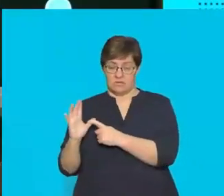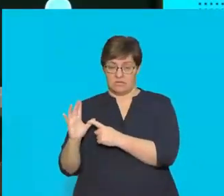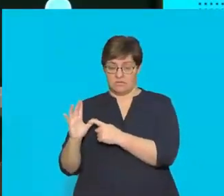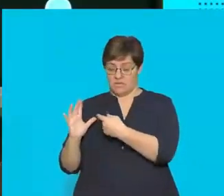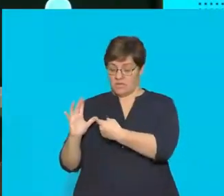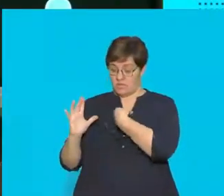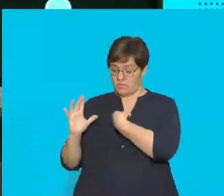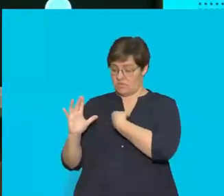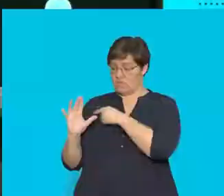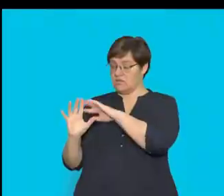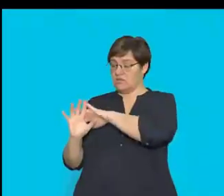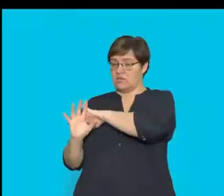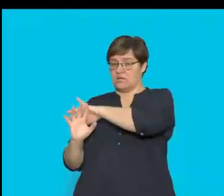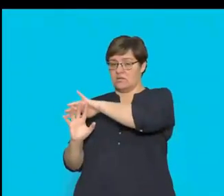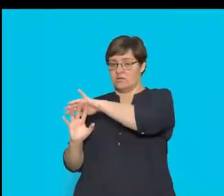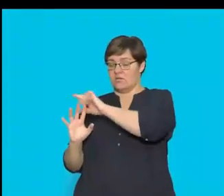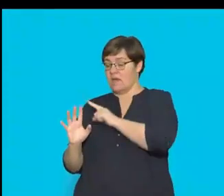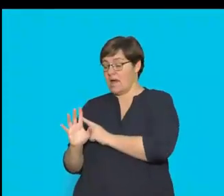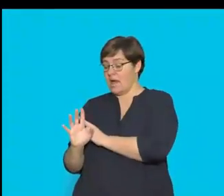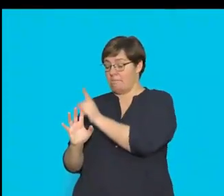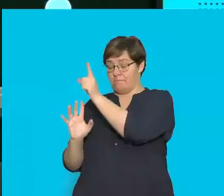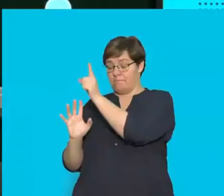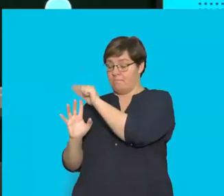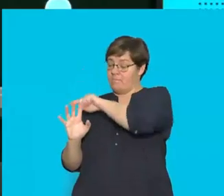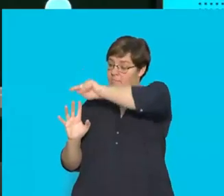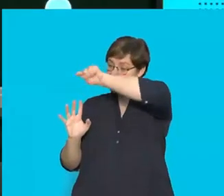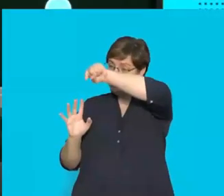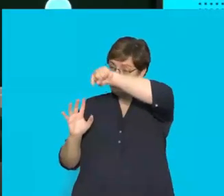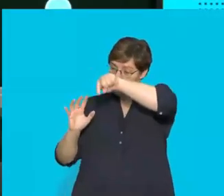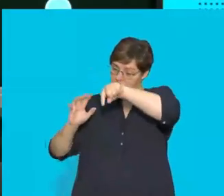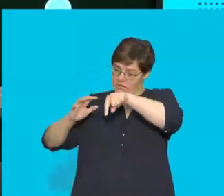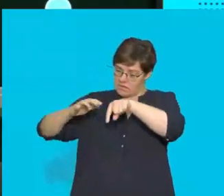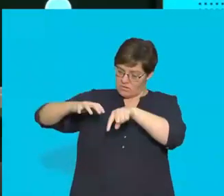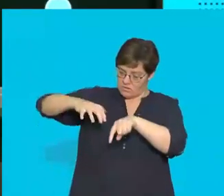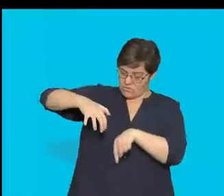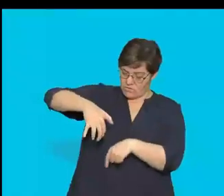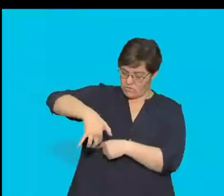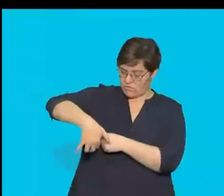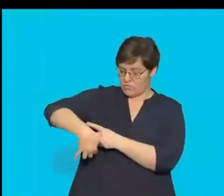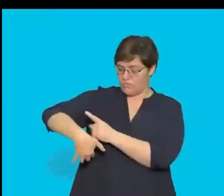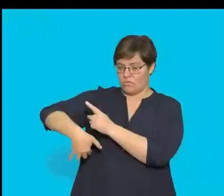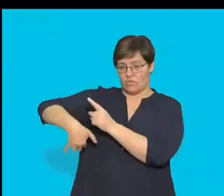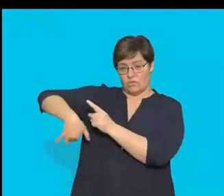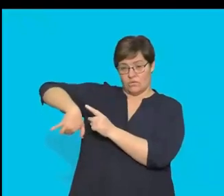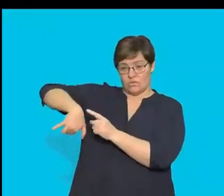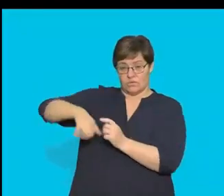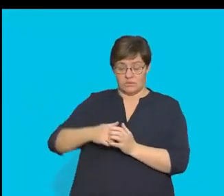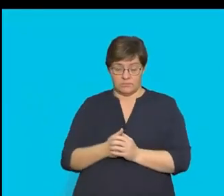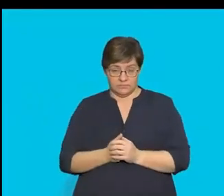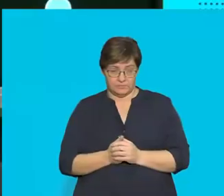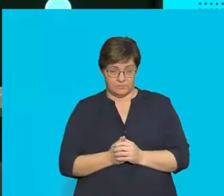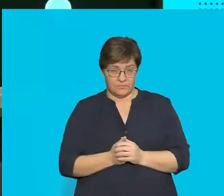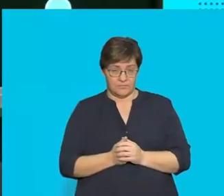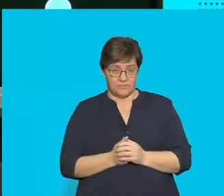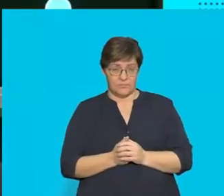side, the current will be up, but over here, the current is across to the left,